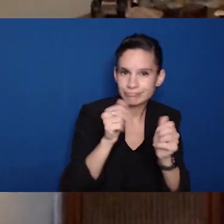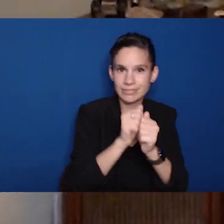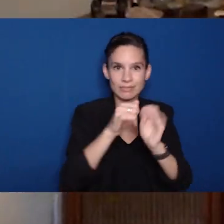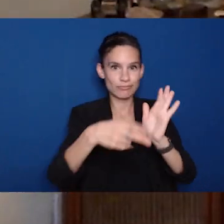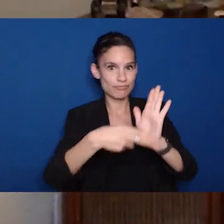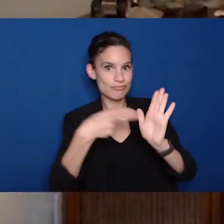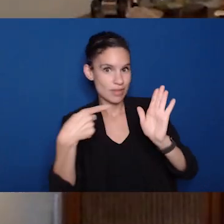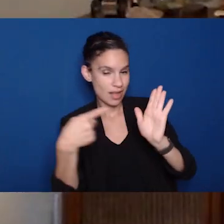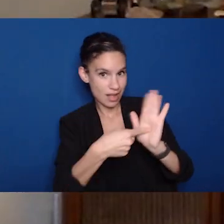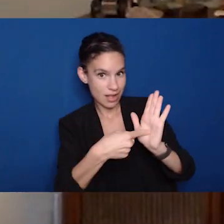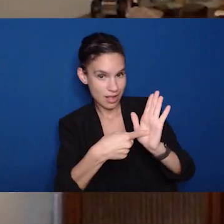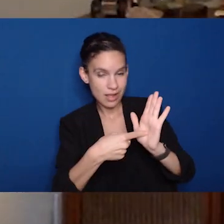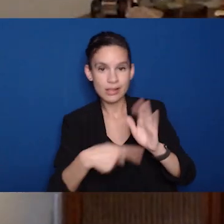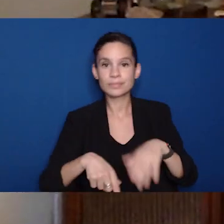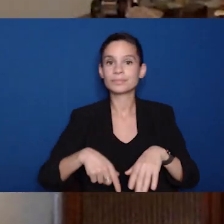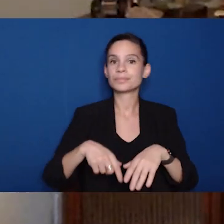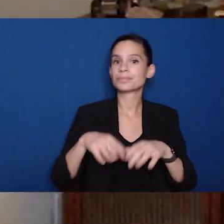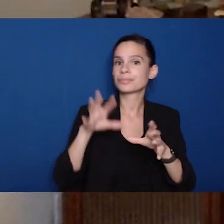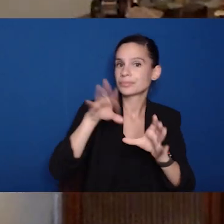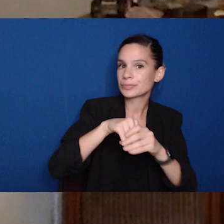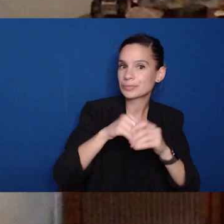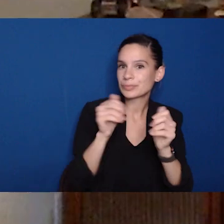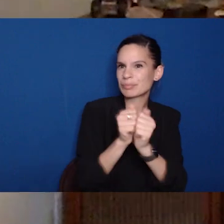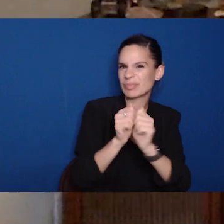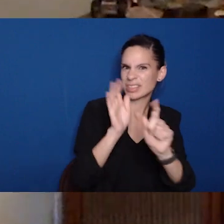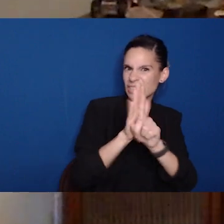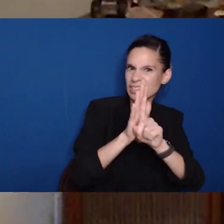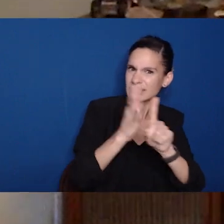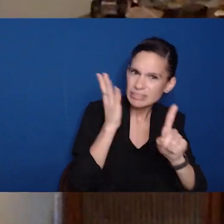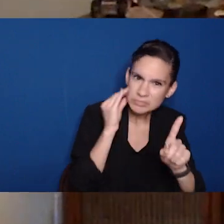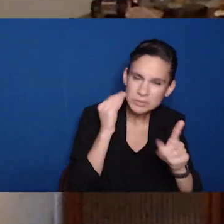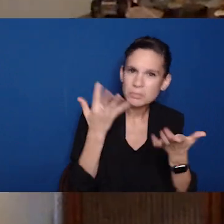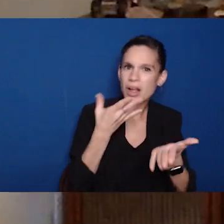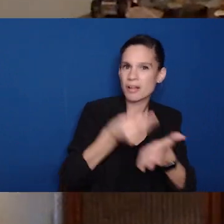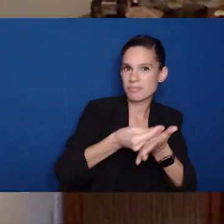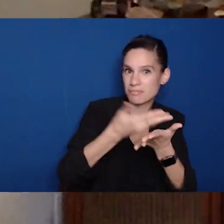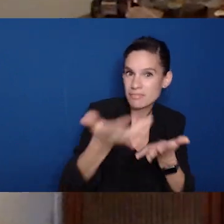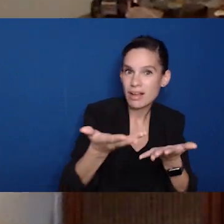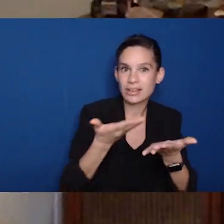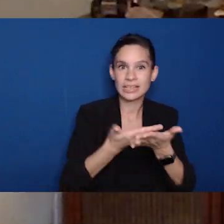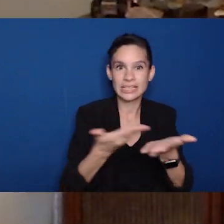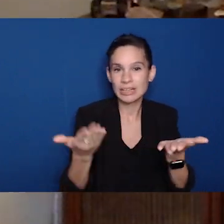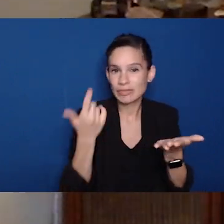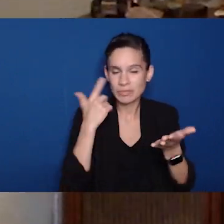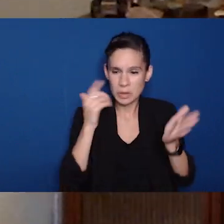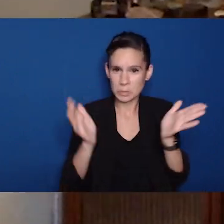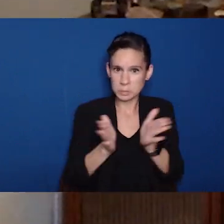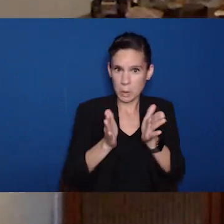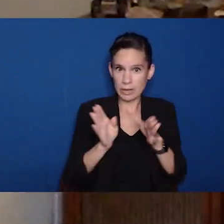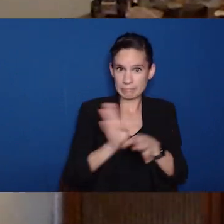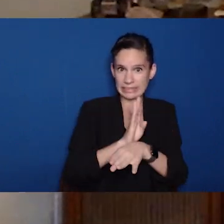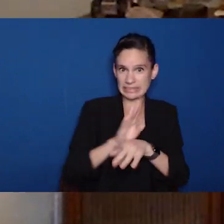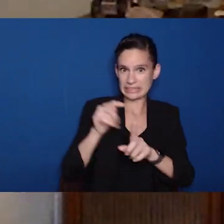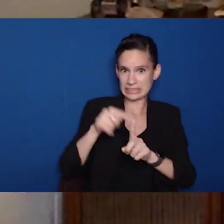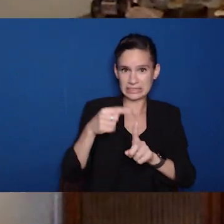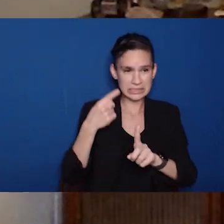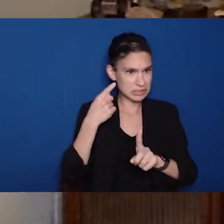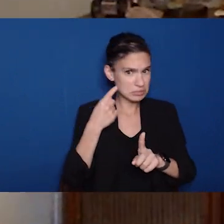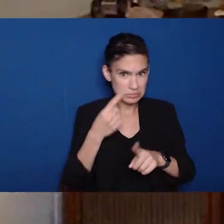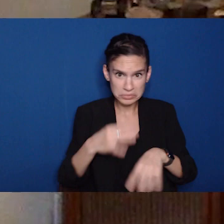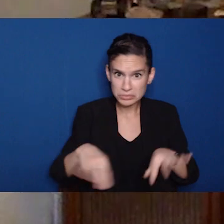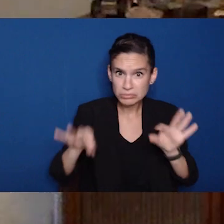brand. And I think that this is going to push that into even more of a need for small